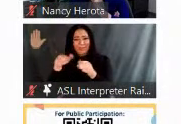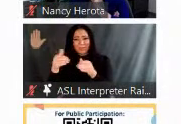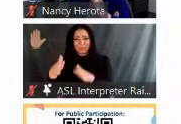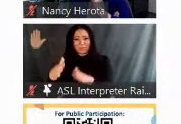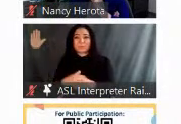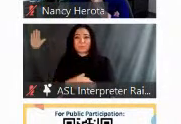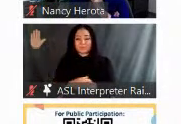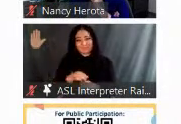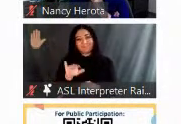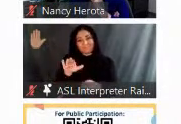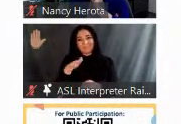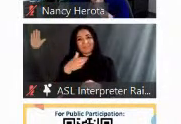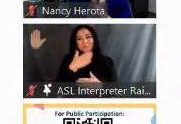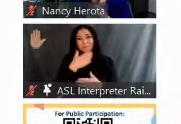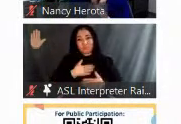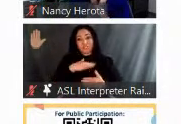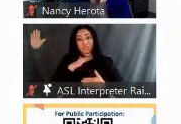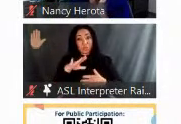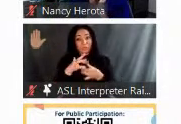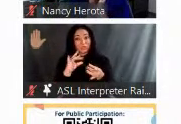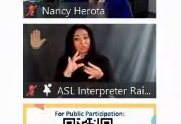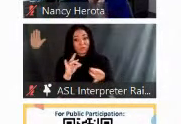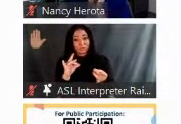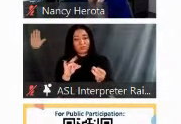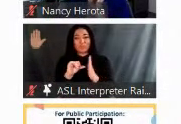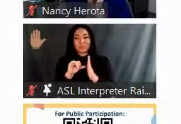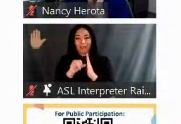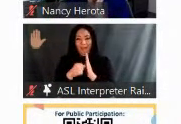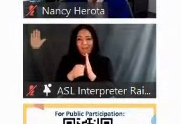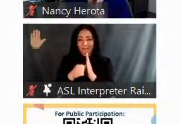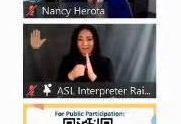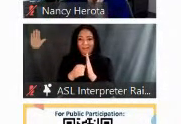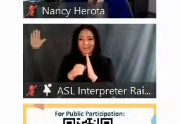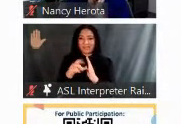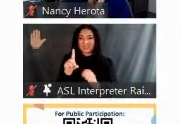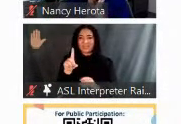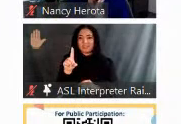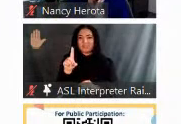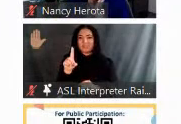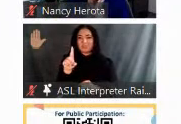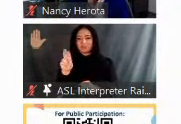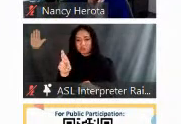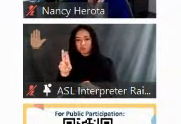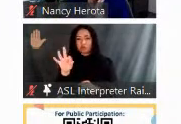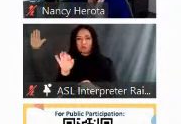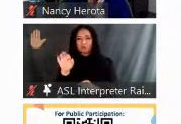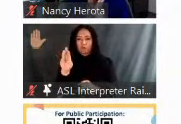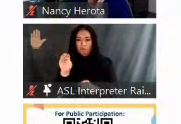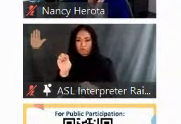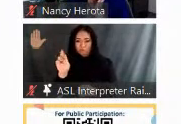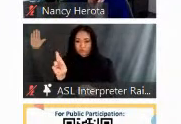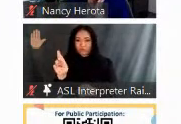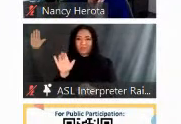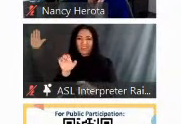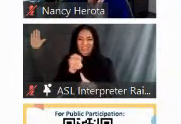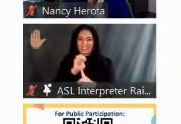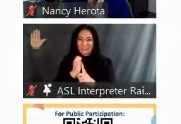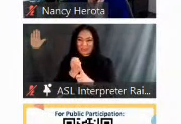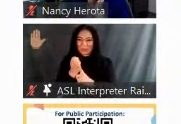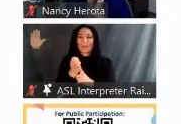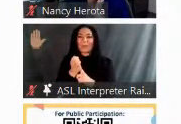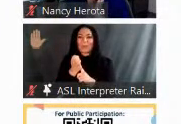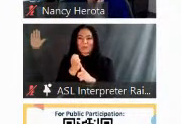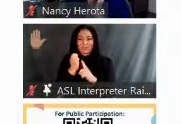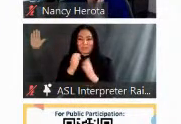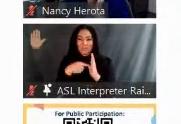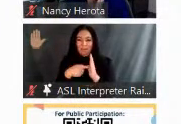Dr. Jones, really appreciate those remarks, highlighting kind of this, the remarks that Dr. Fromer made, this kind of ecosystem model,